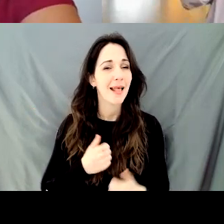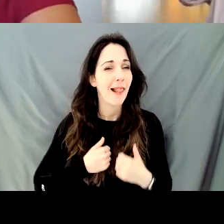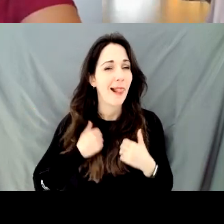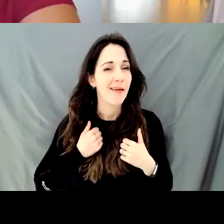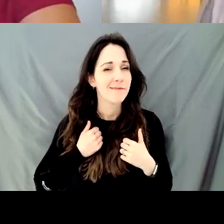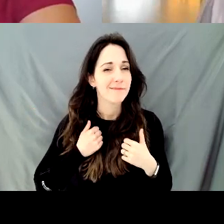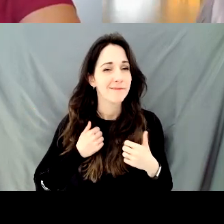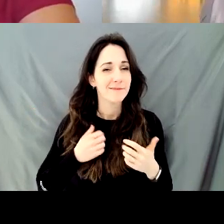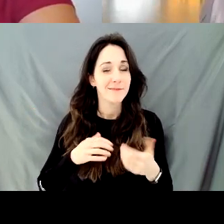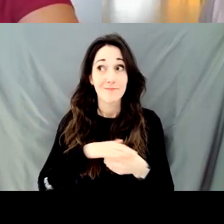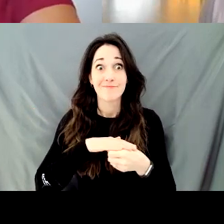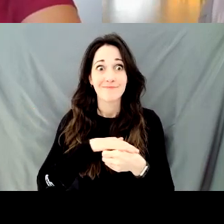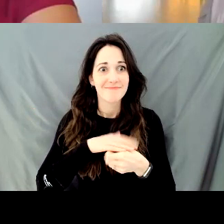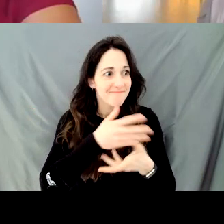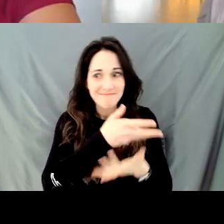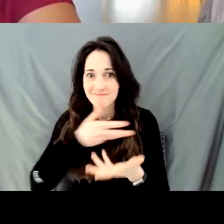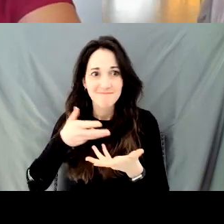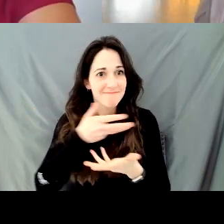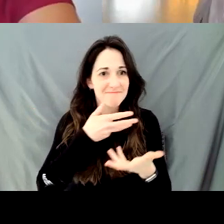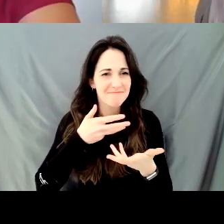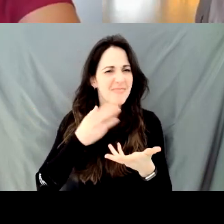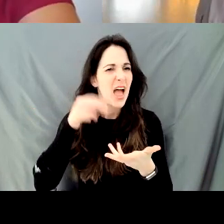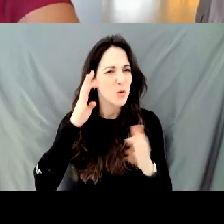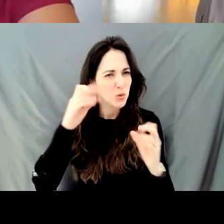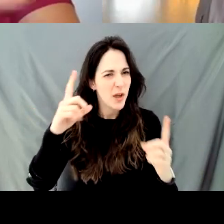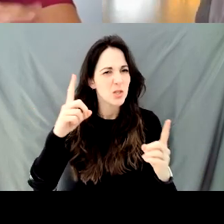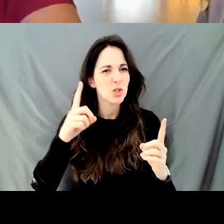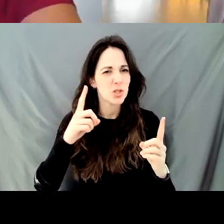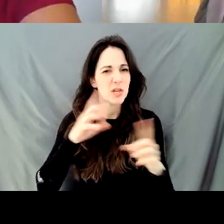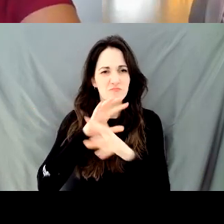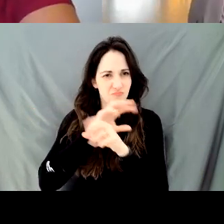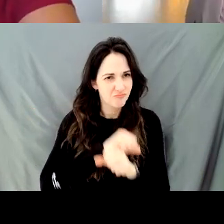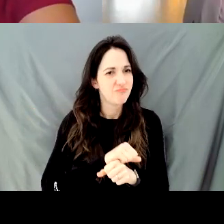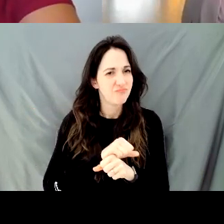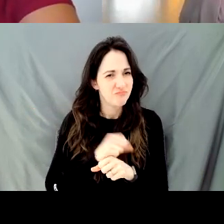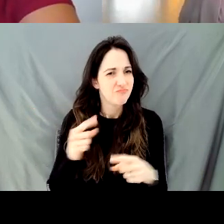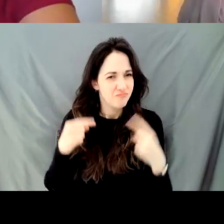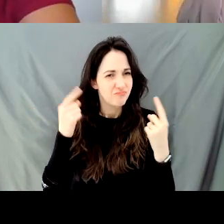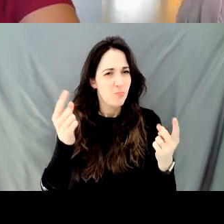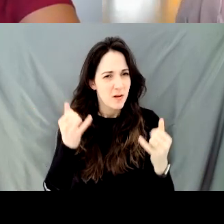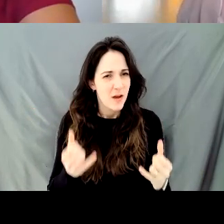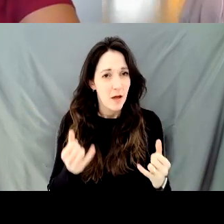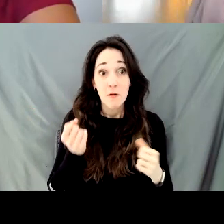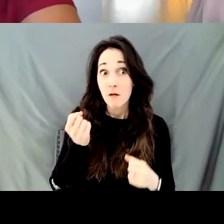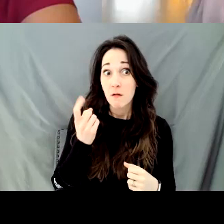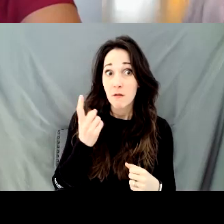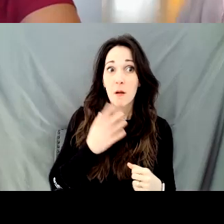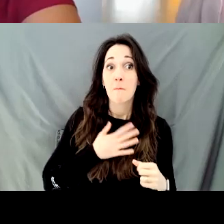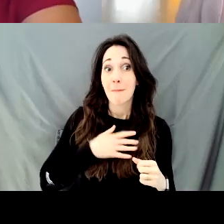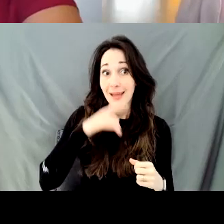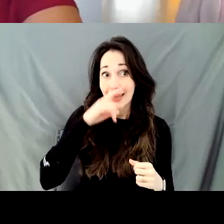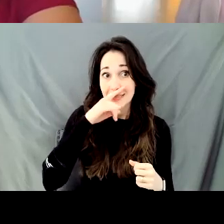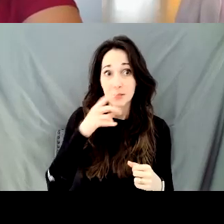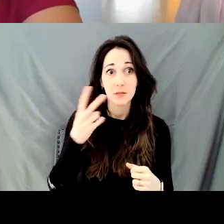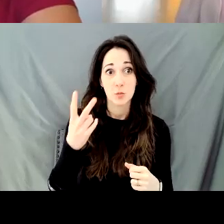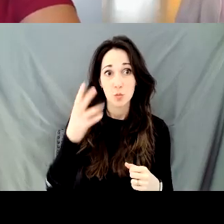higher education for a while now. And once my kids started going into school, I had